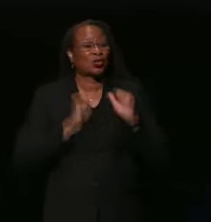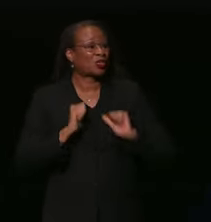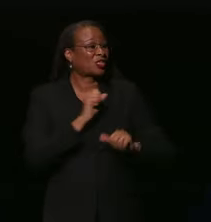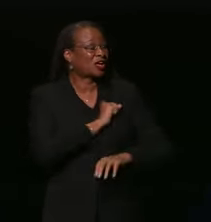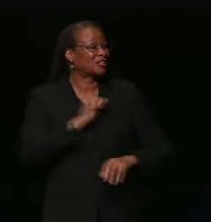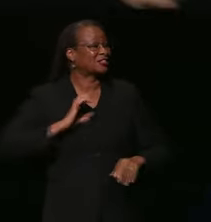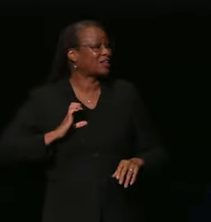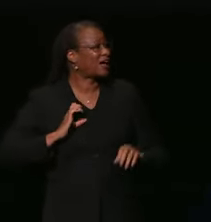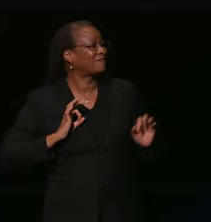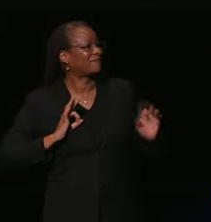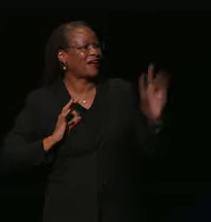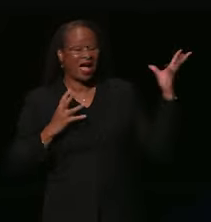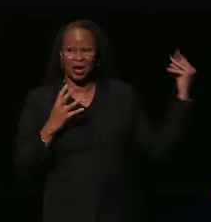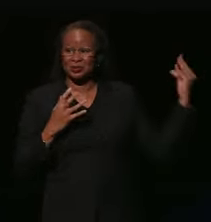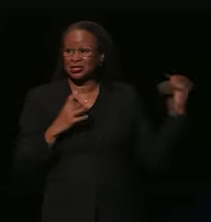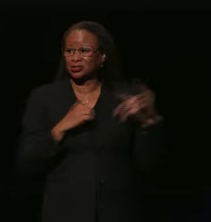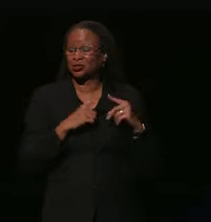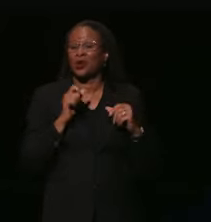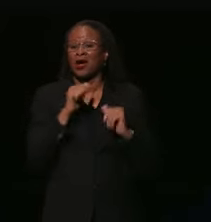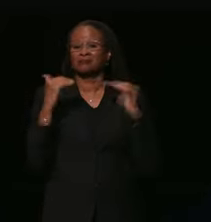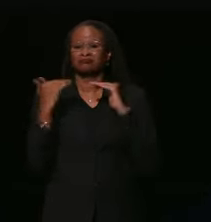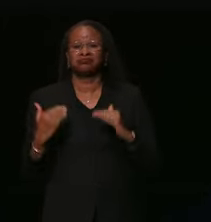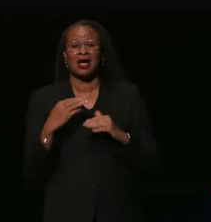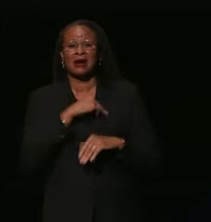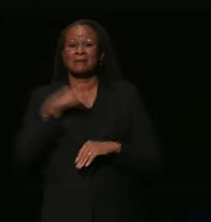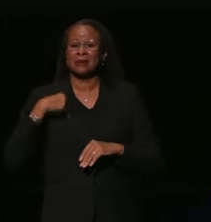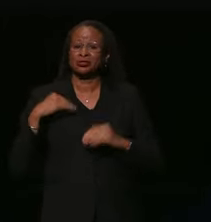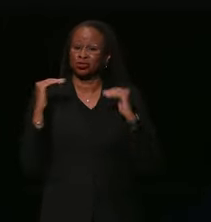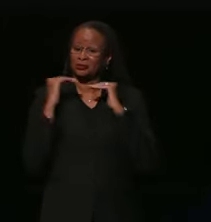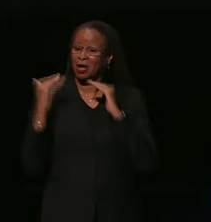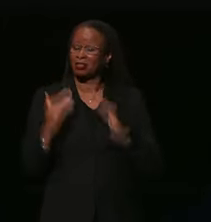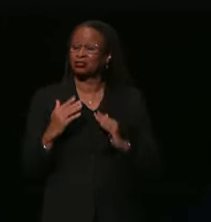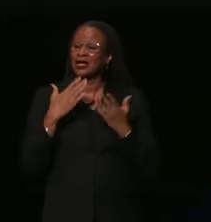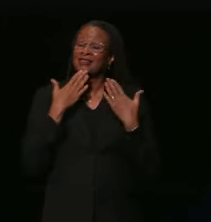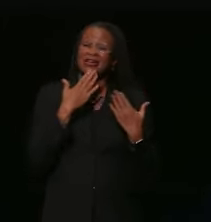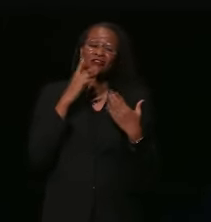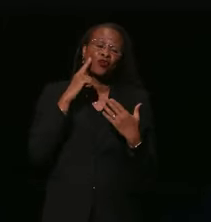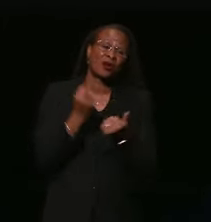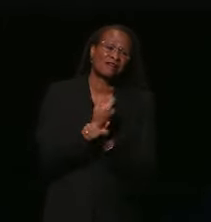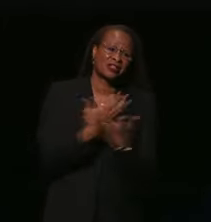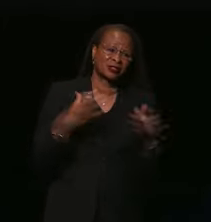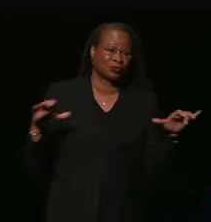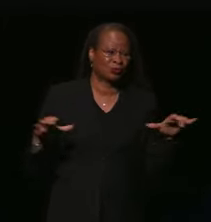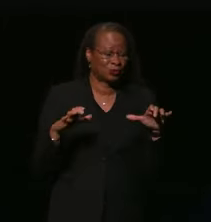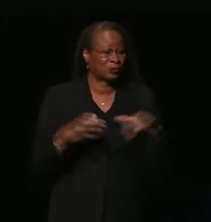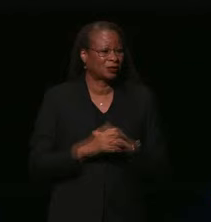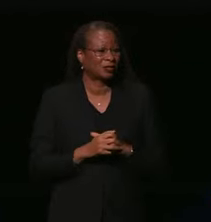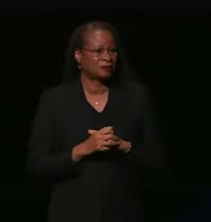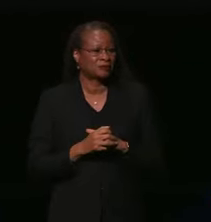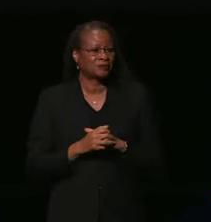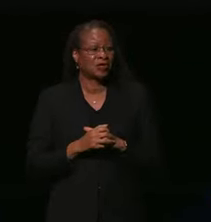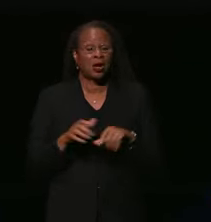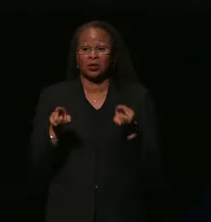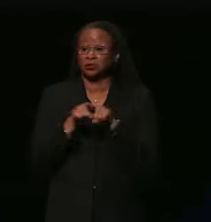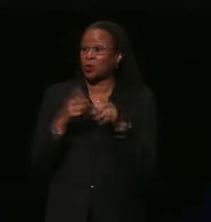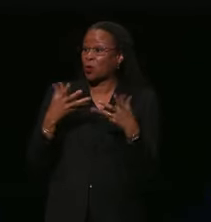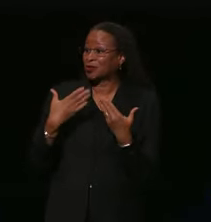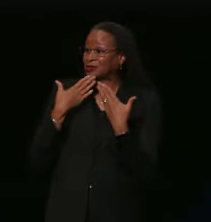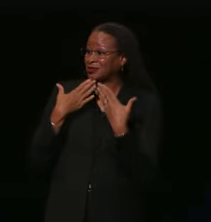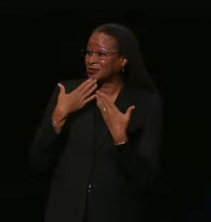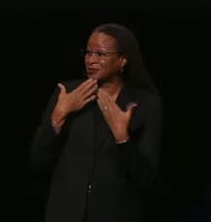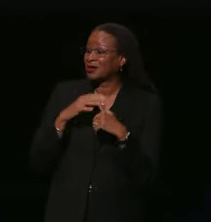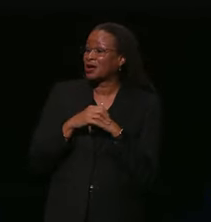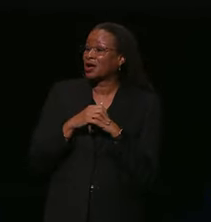staff outside, to my fellow membership colleagues, thank you for everything you do. I also want to give